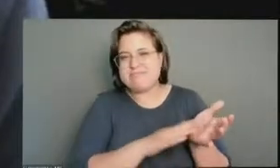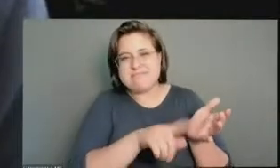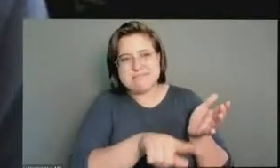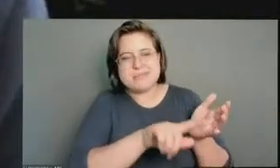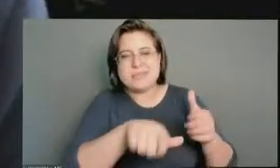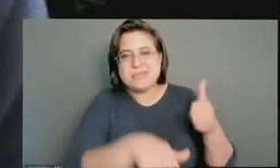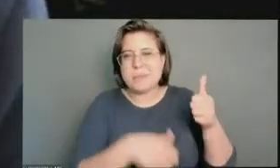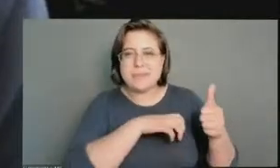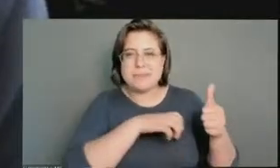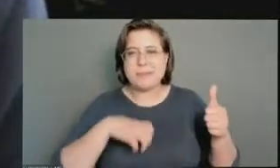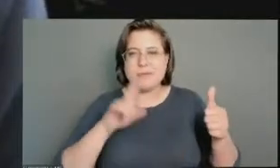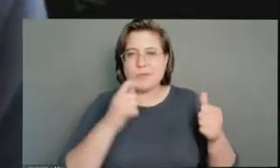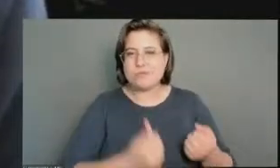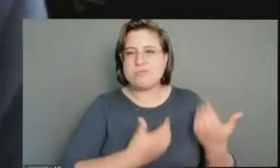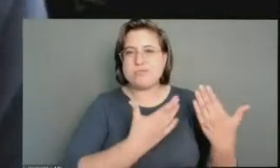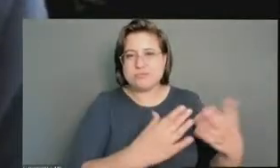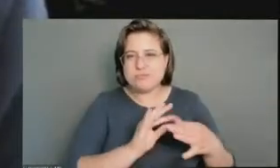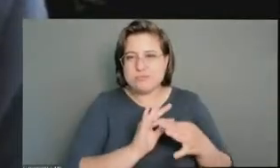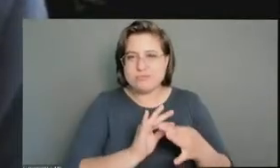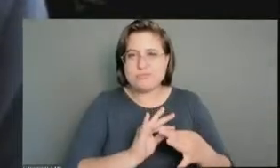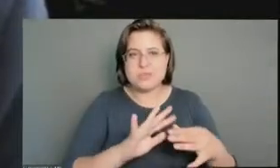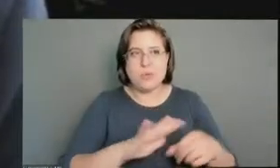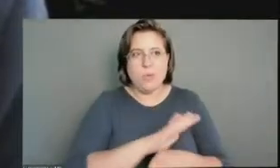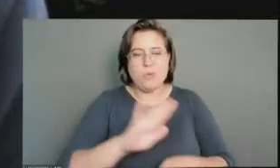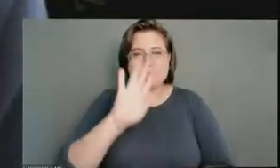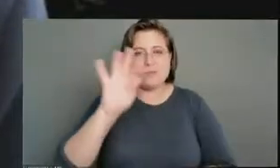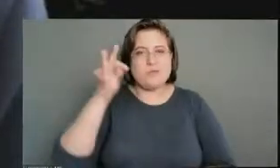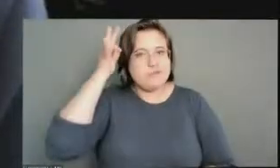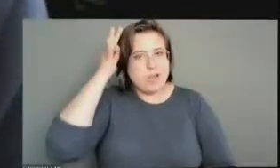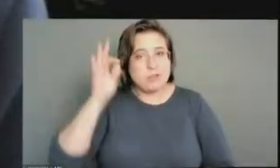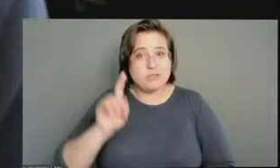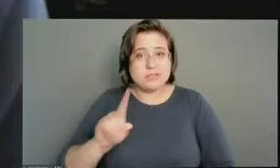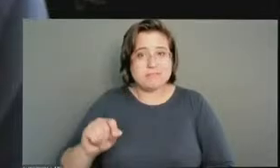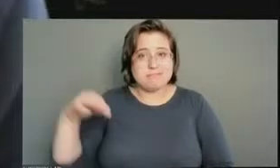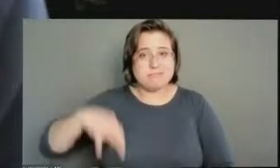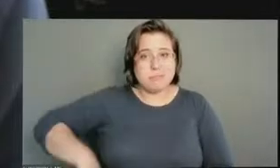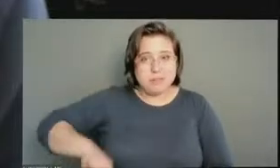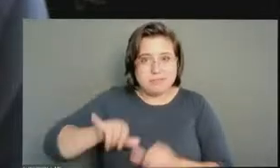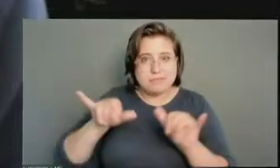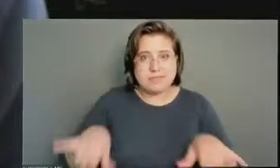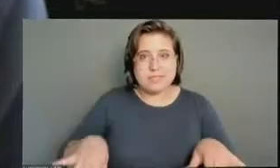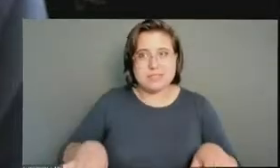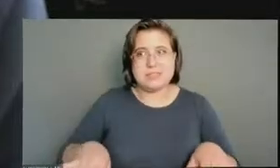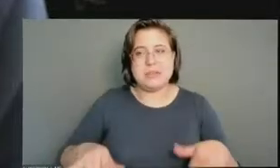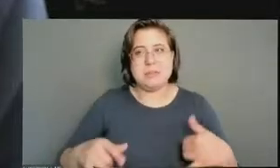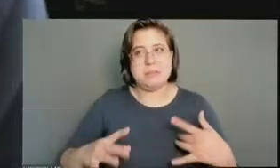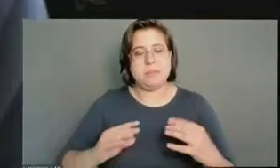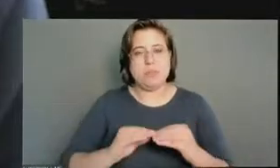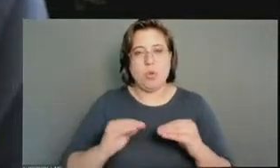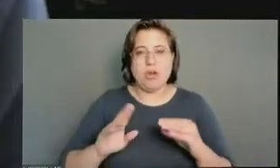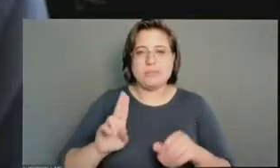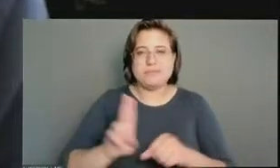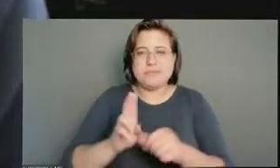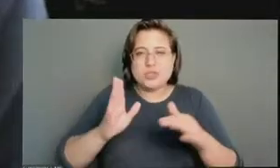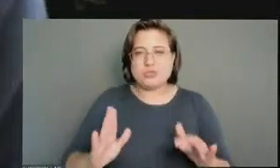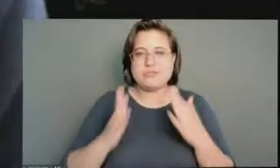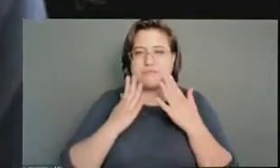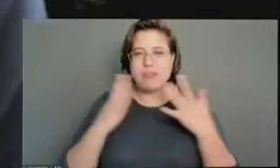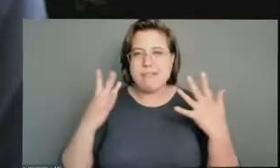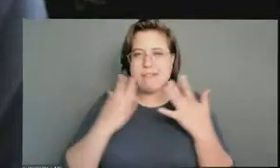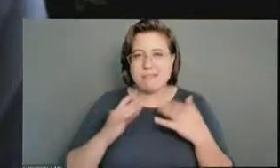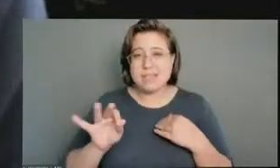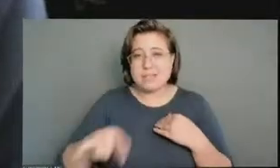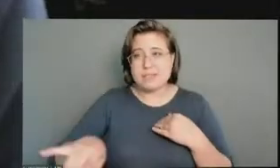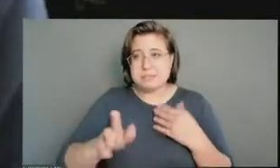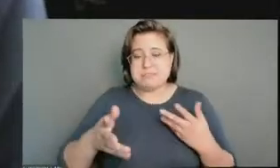recommendations around making the whole federal disability benefit system more user-friendly for folks that are experiencing